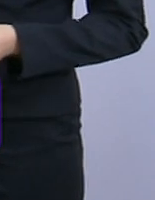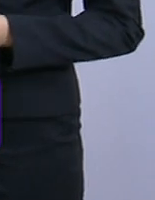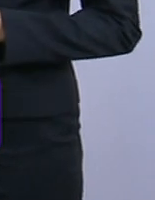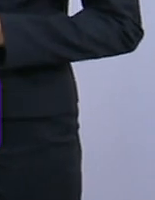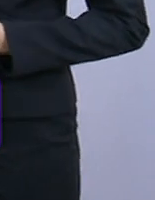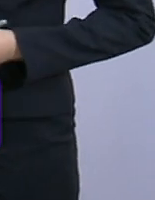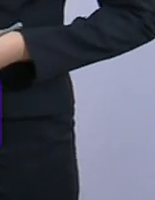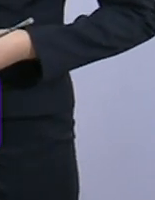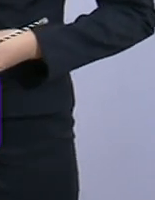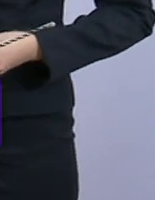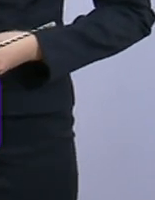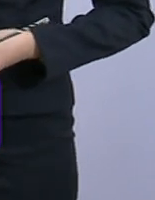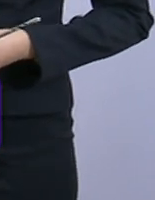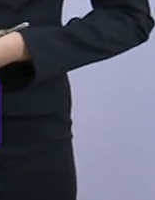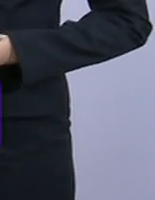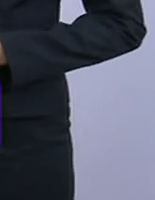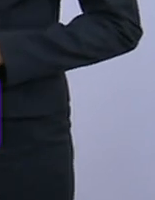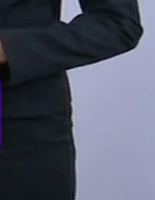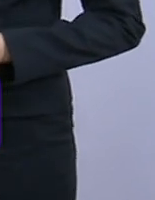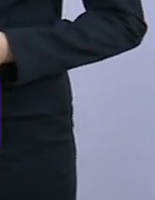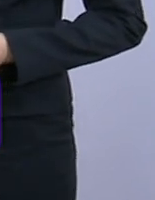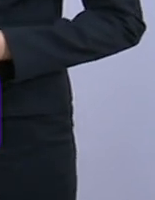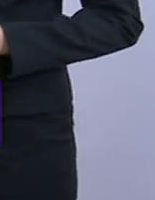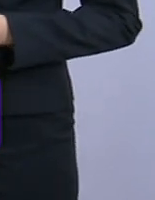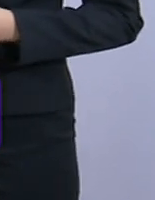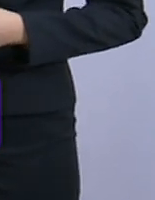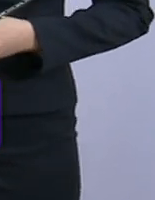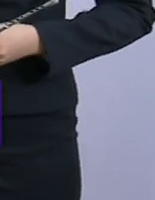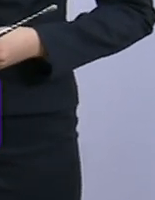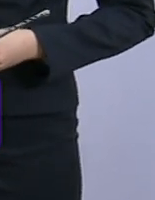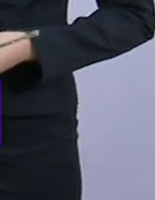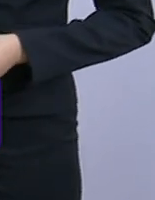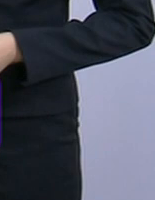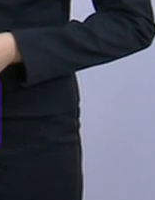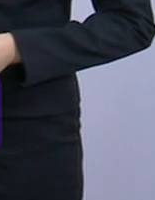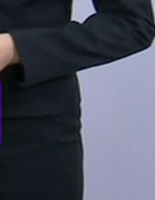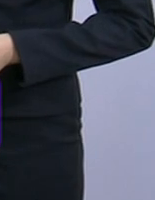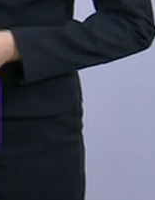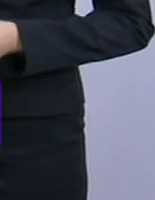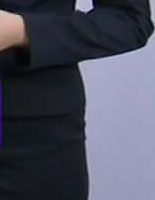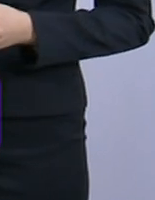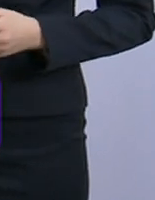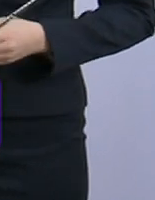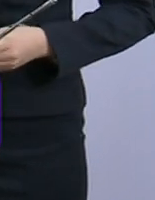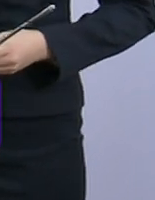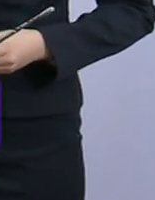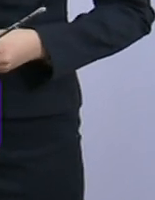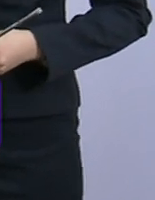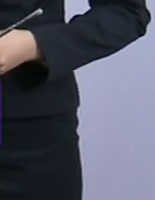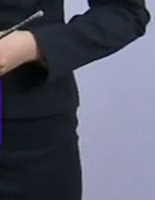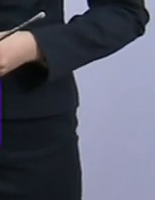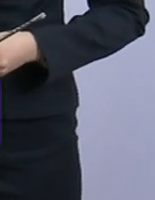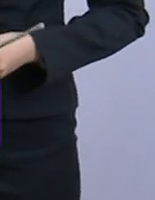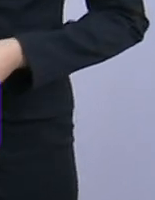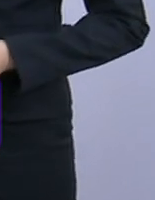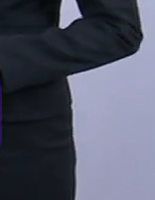we've read a text for specific information, we've improved listening skills, and we've practiced new vocabulary